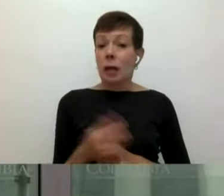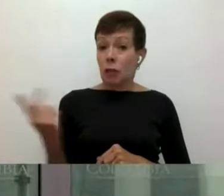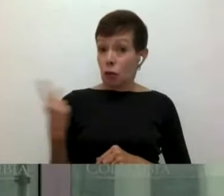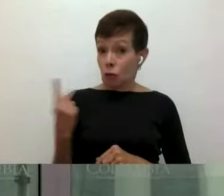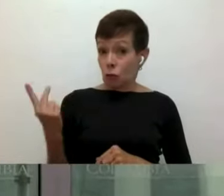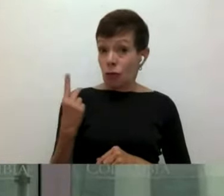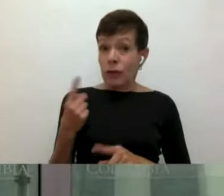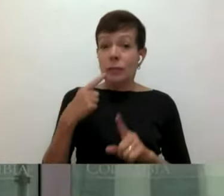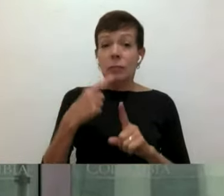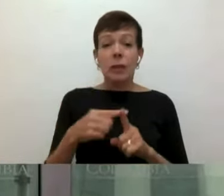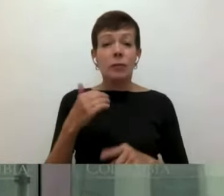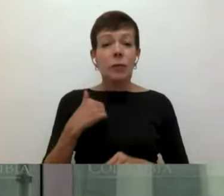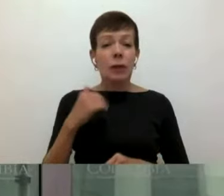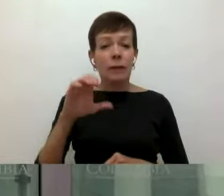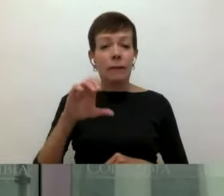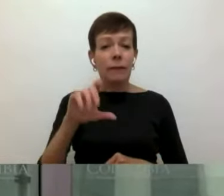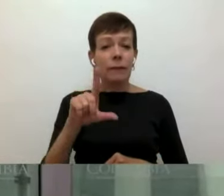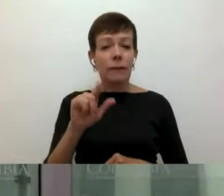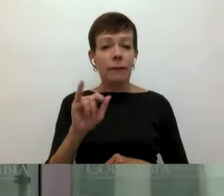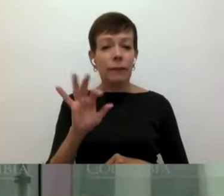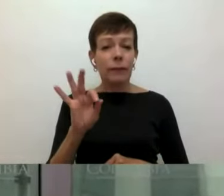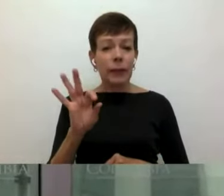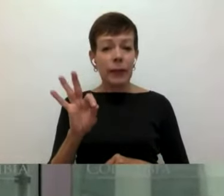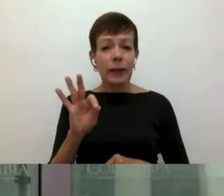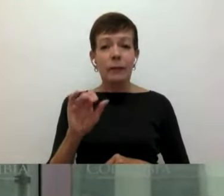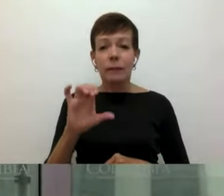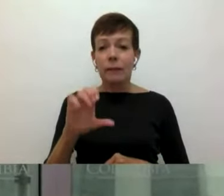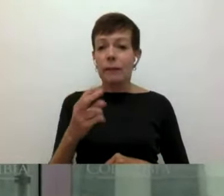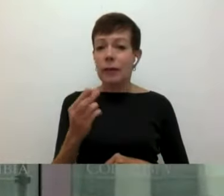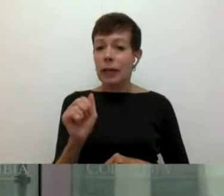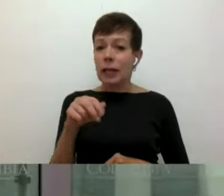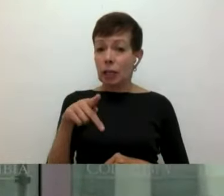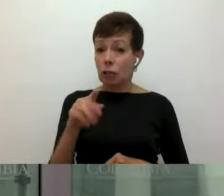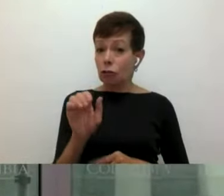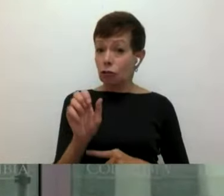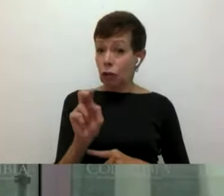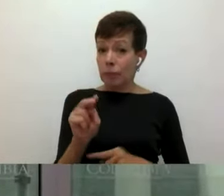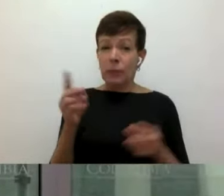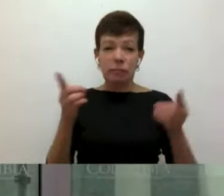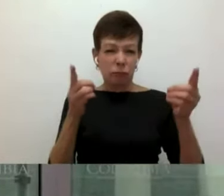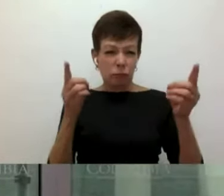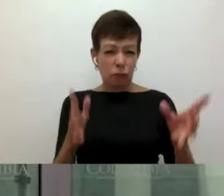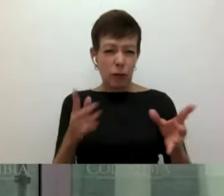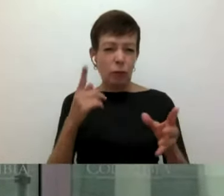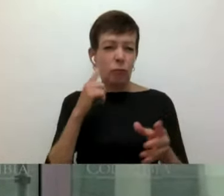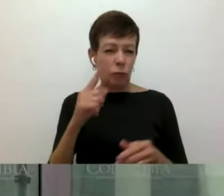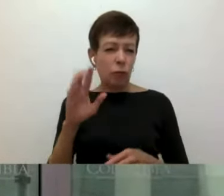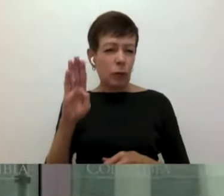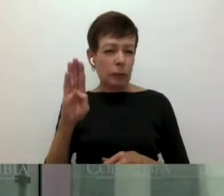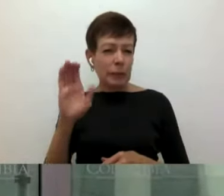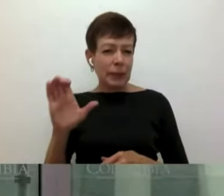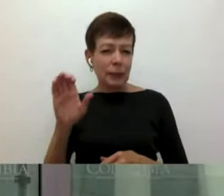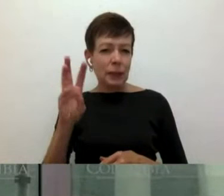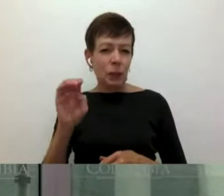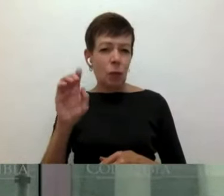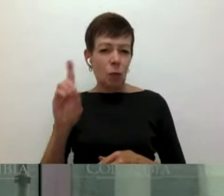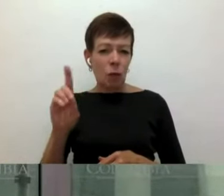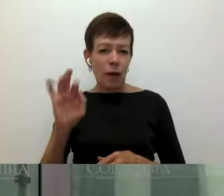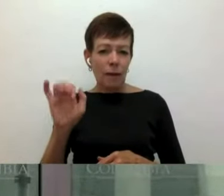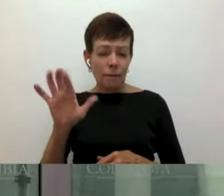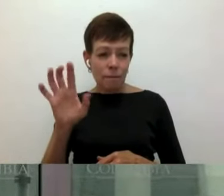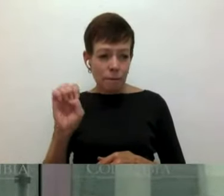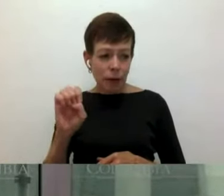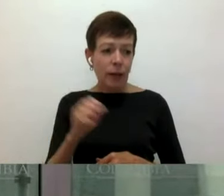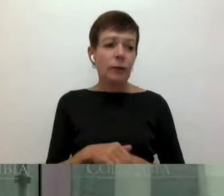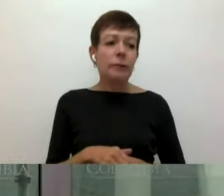some questions. In addition to Mr. Ralston and myself, we have Cliff Chapman, Director of BC Wildfire Service, or Director of